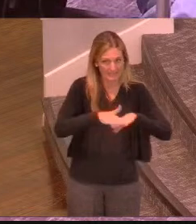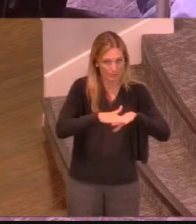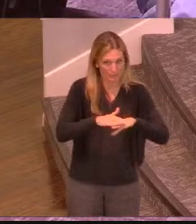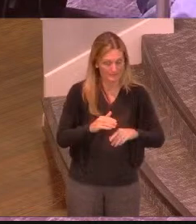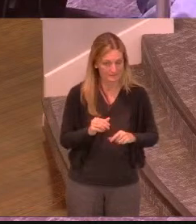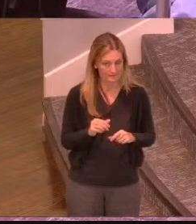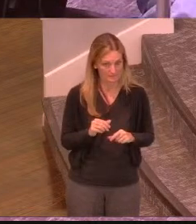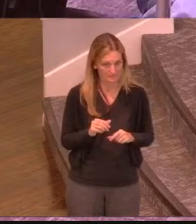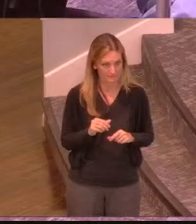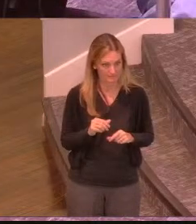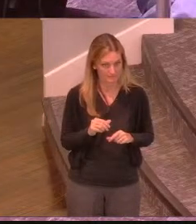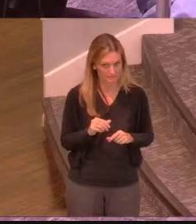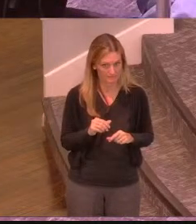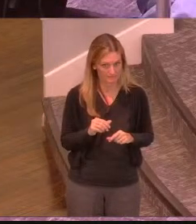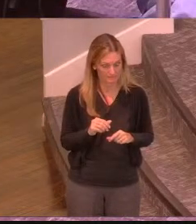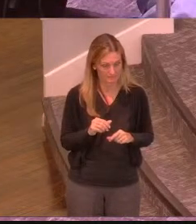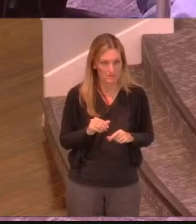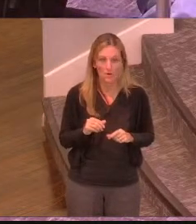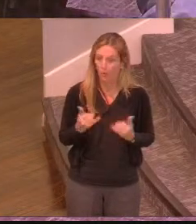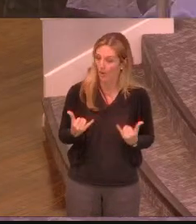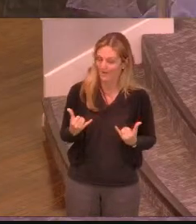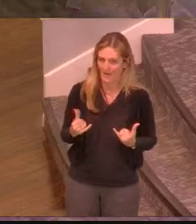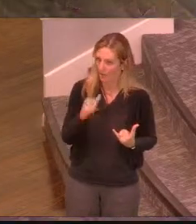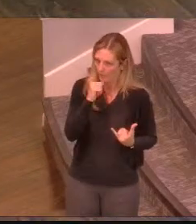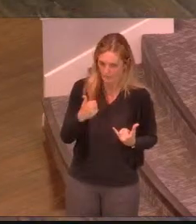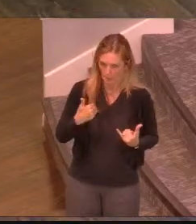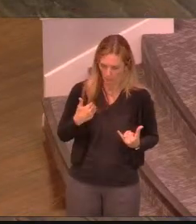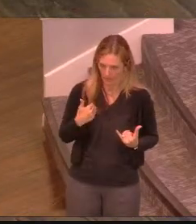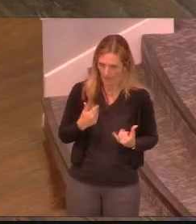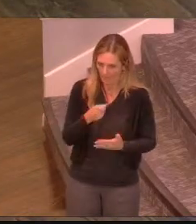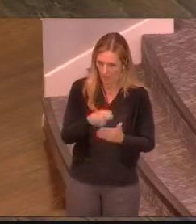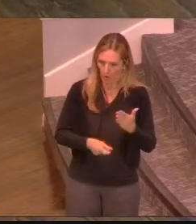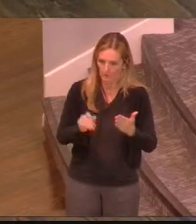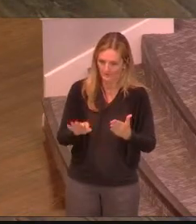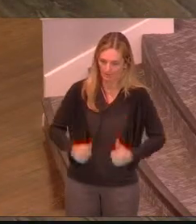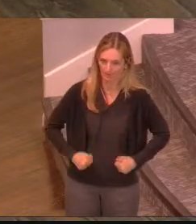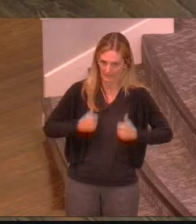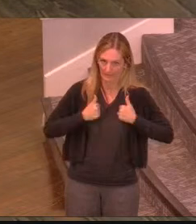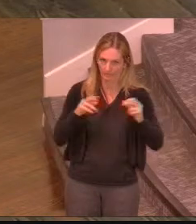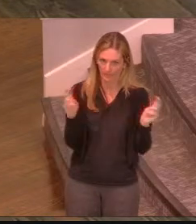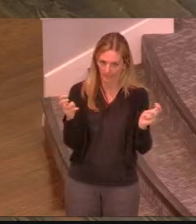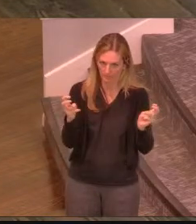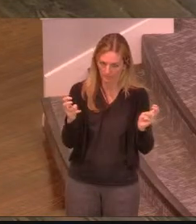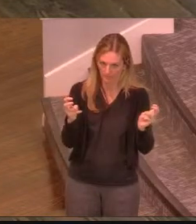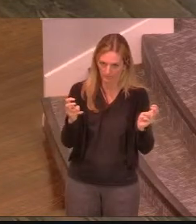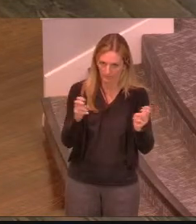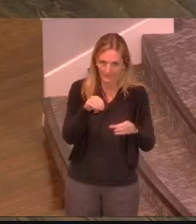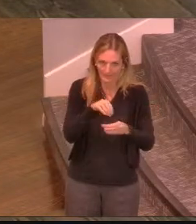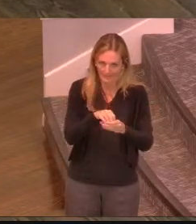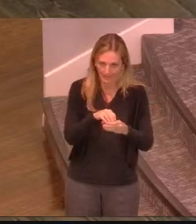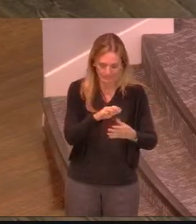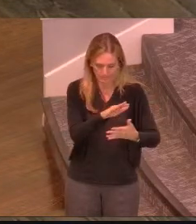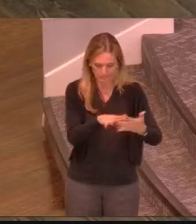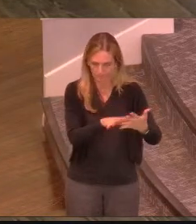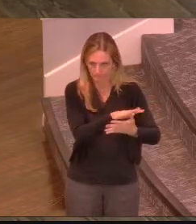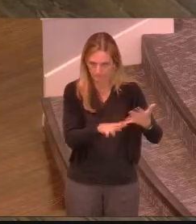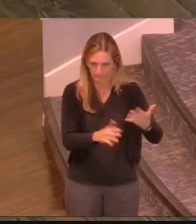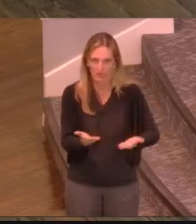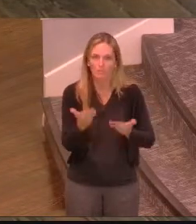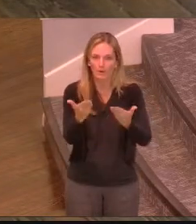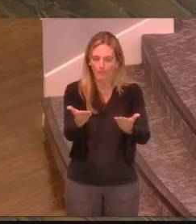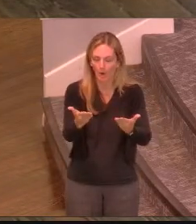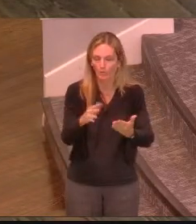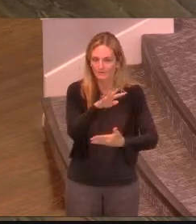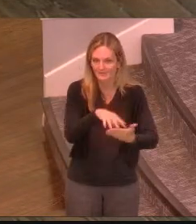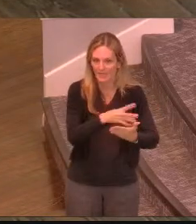built in? So right now, there's not a cost of living built into the current salary schedules or the proposed salary schedules.